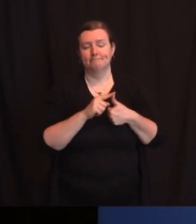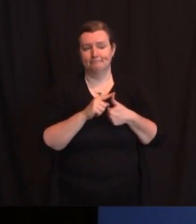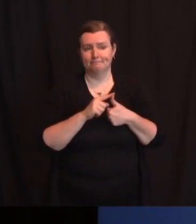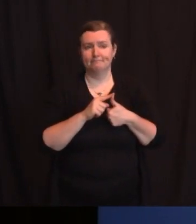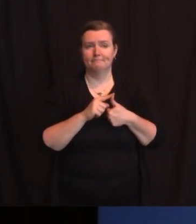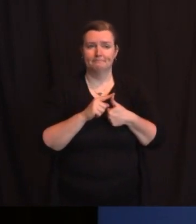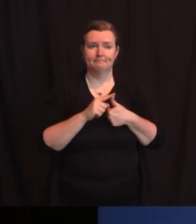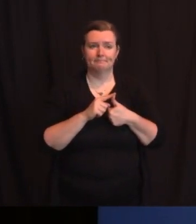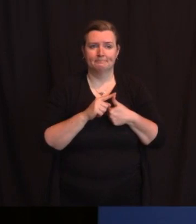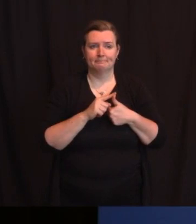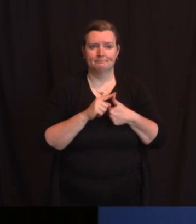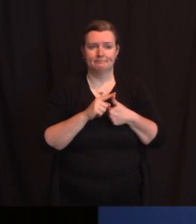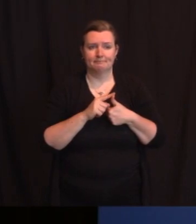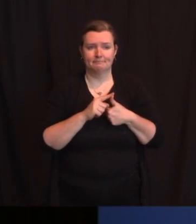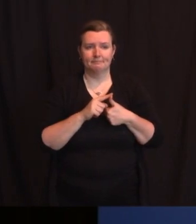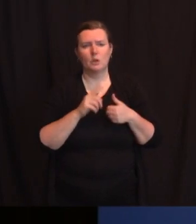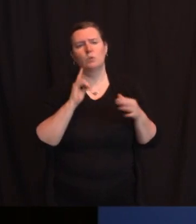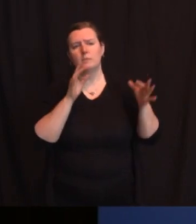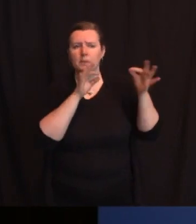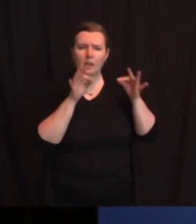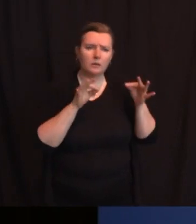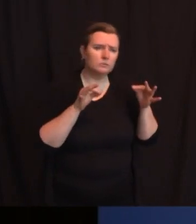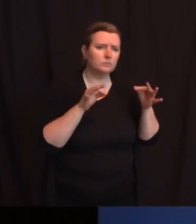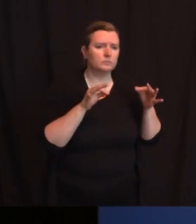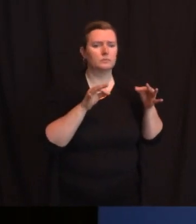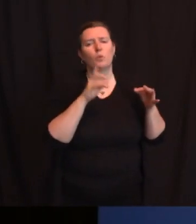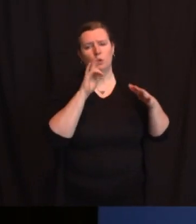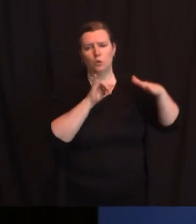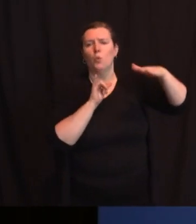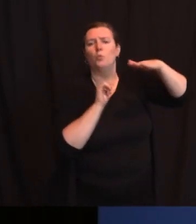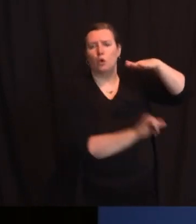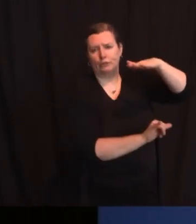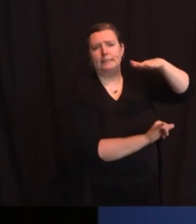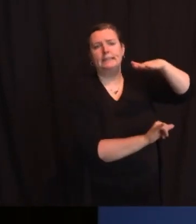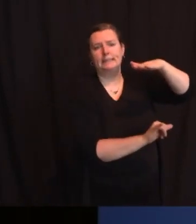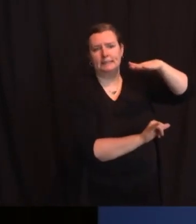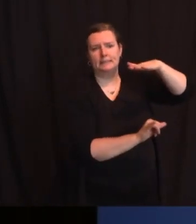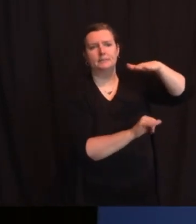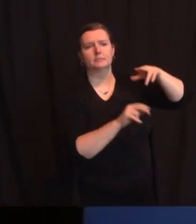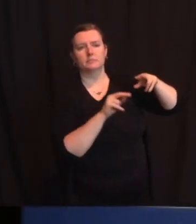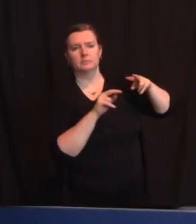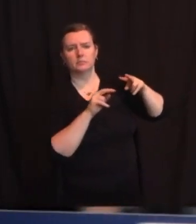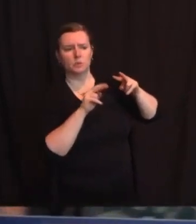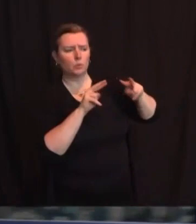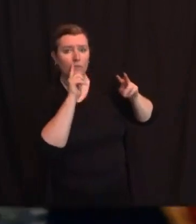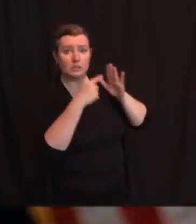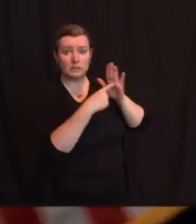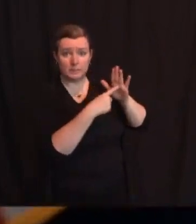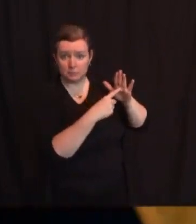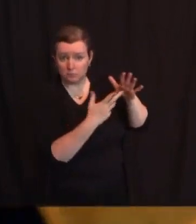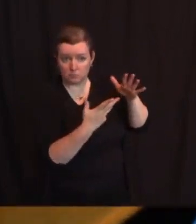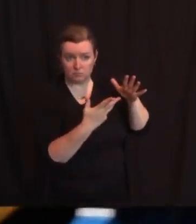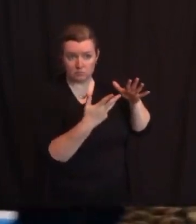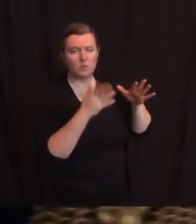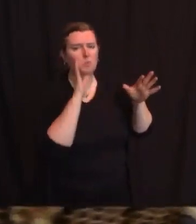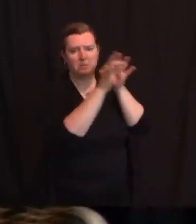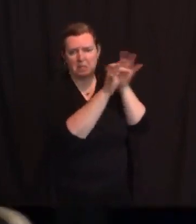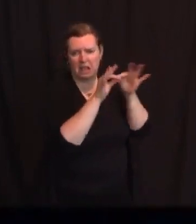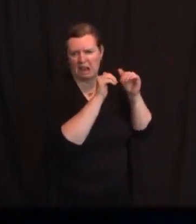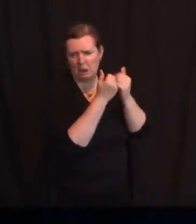education on, what you need to do, for quarantine, to monitor for symptoms and so on. I apologize, I got pinged. Did you